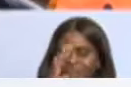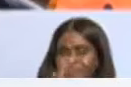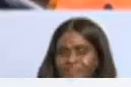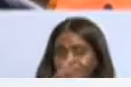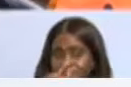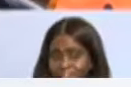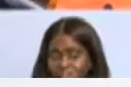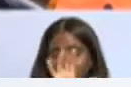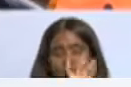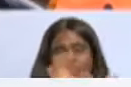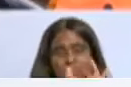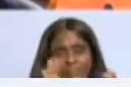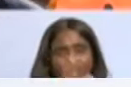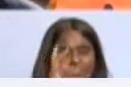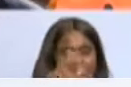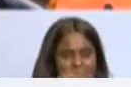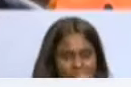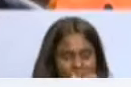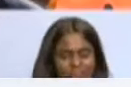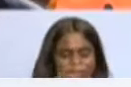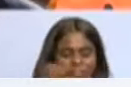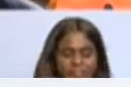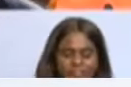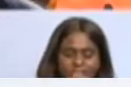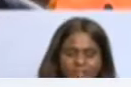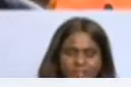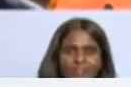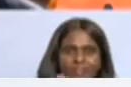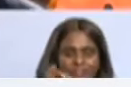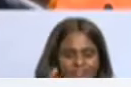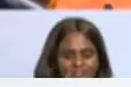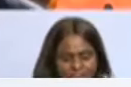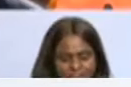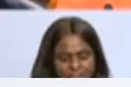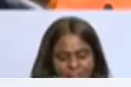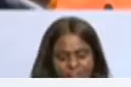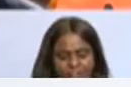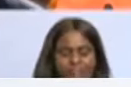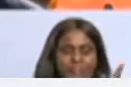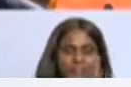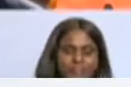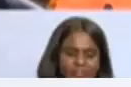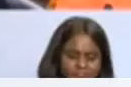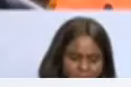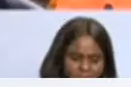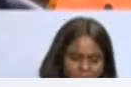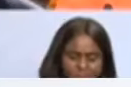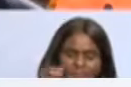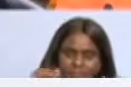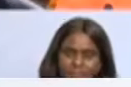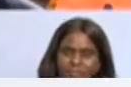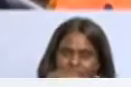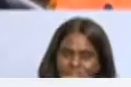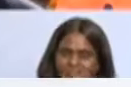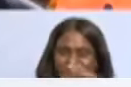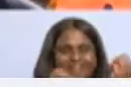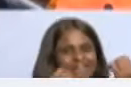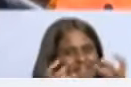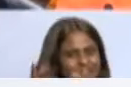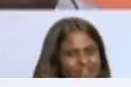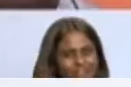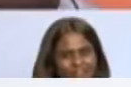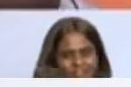towers will transform the social economic status of our people. Our people will be able to access a number of